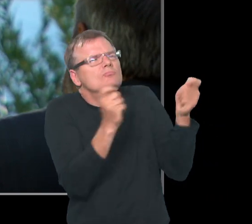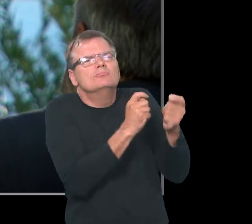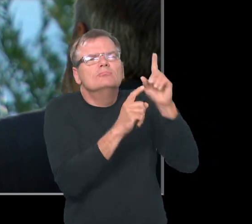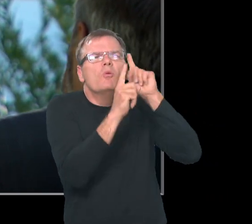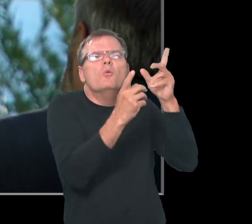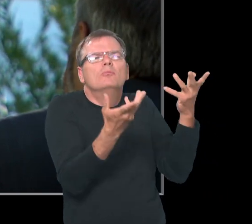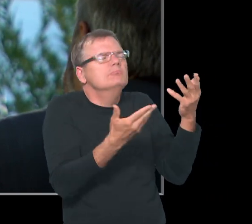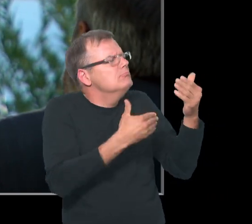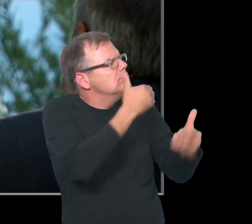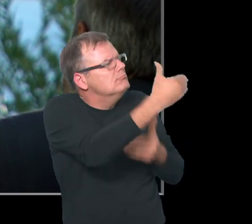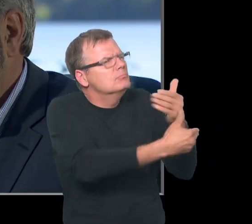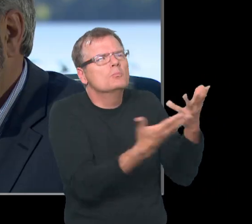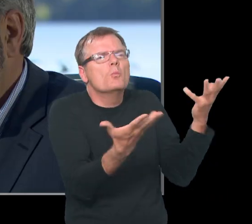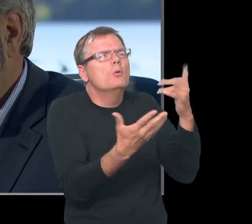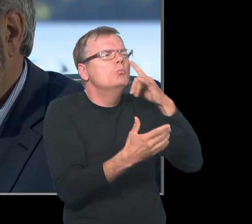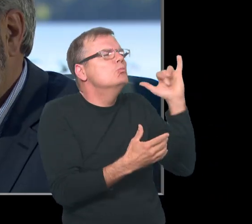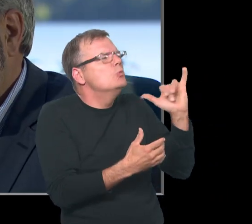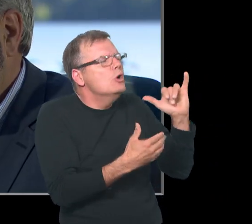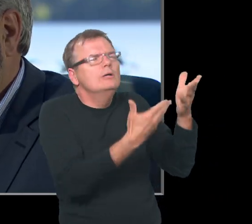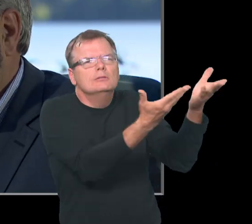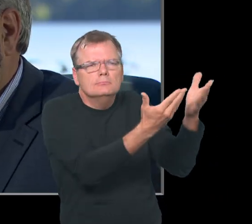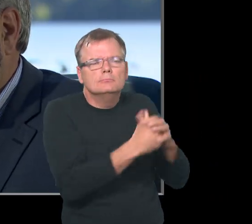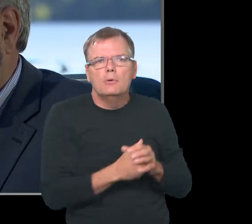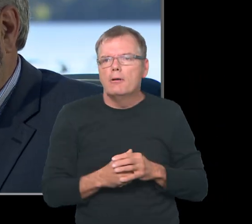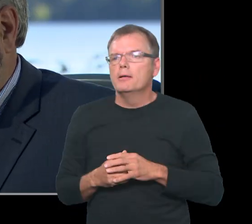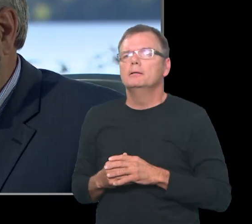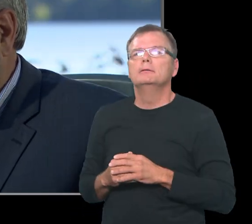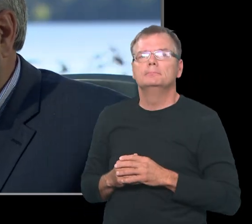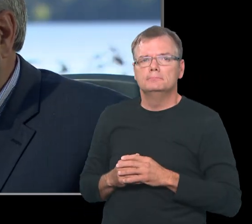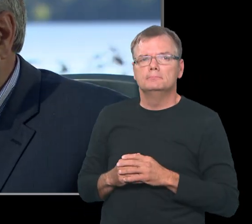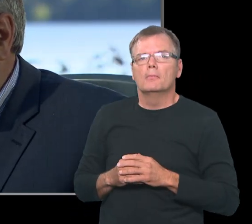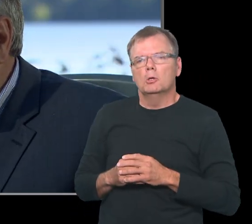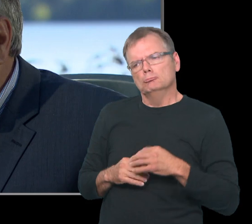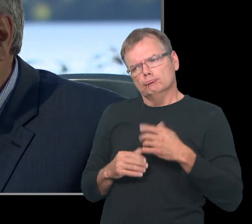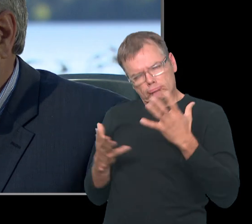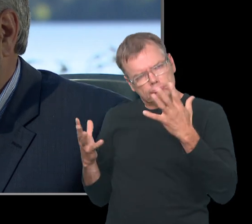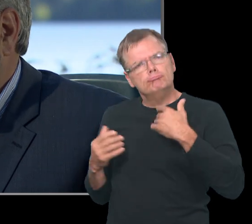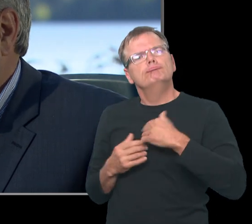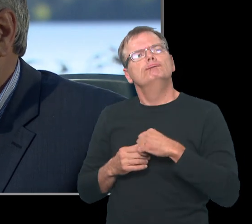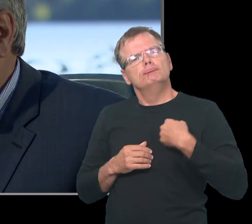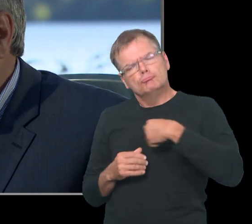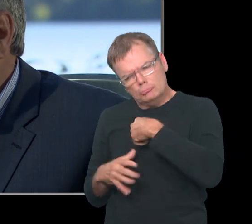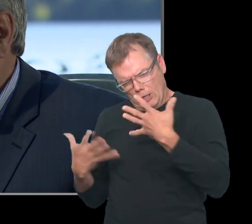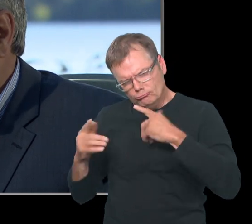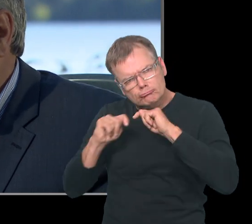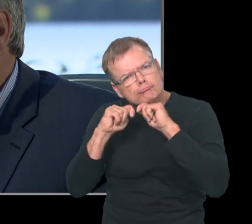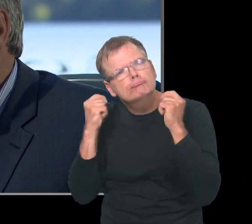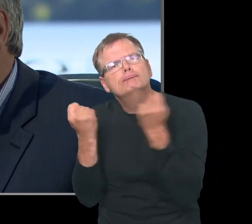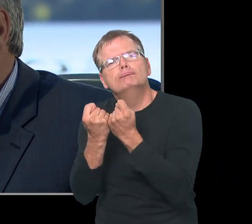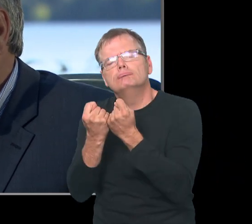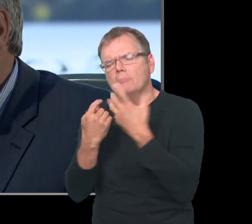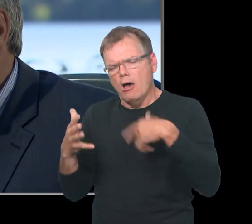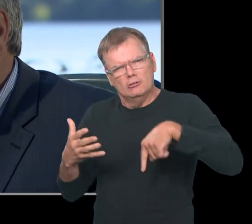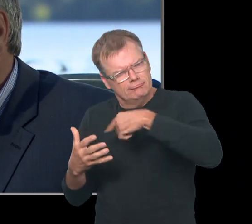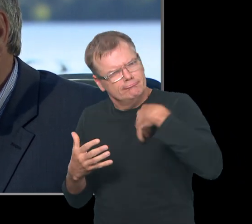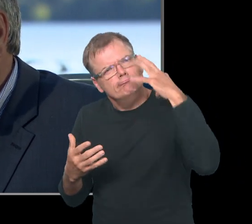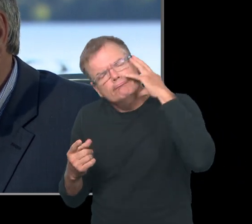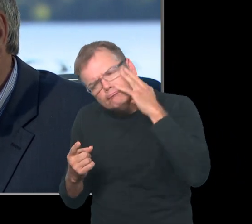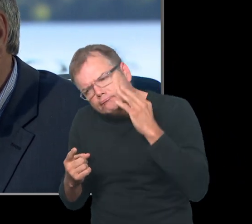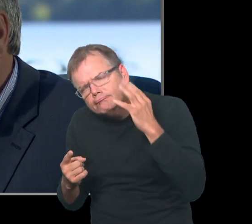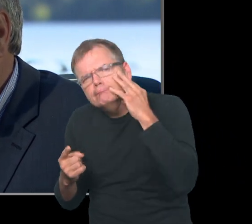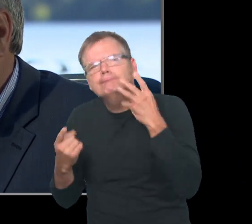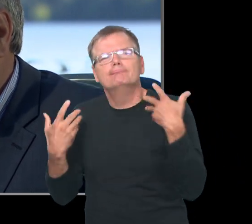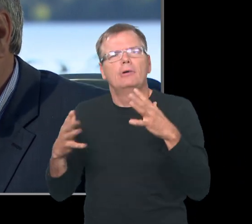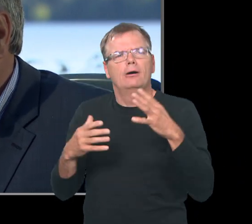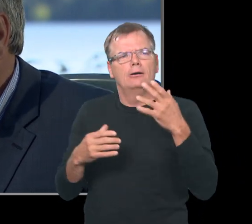are you offering it in terms of change? Well, we're offering the team with the experience and the plan to defeat